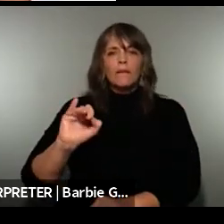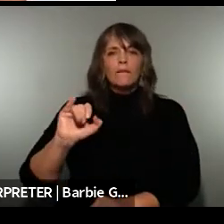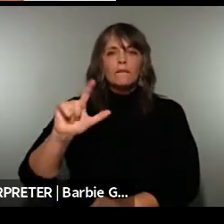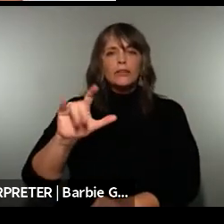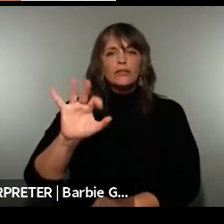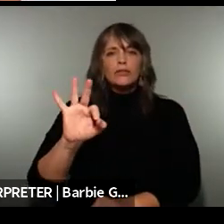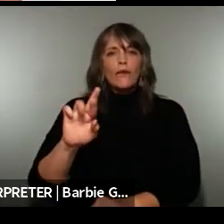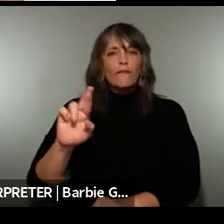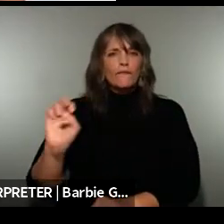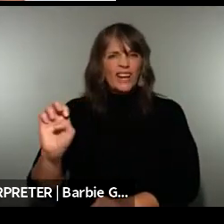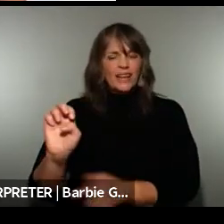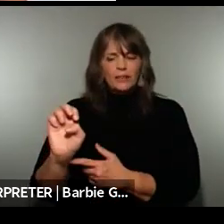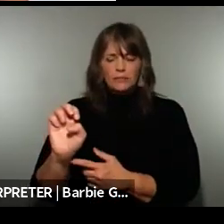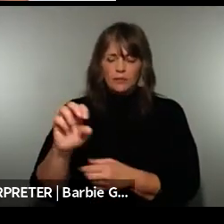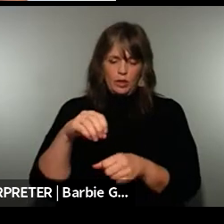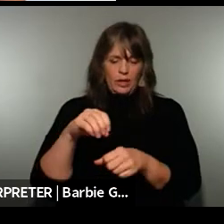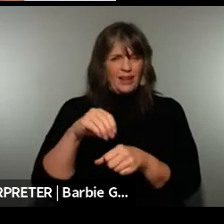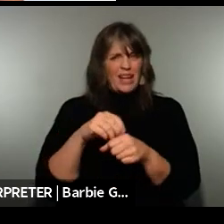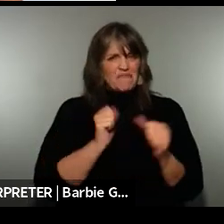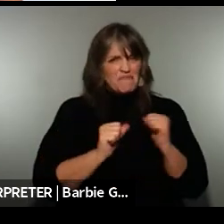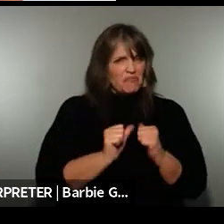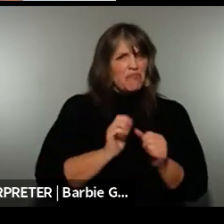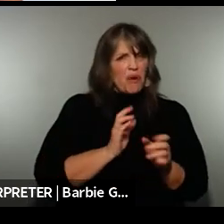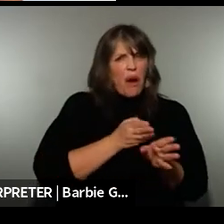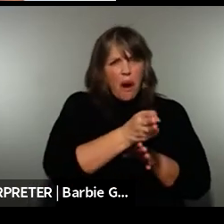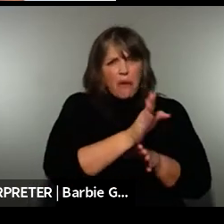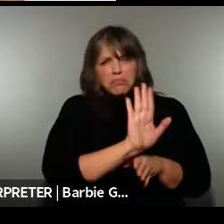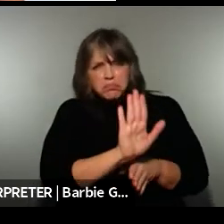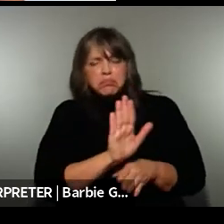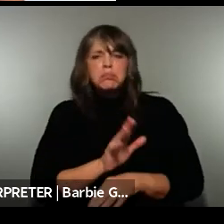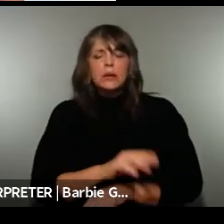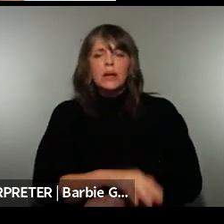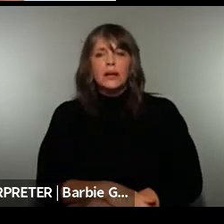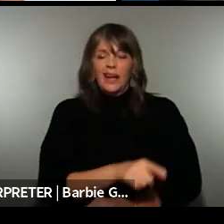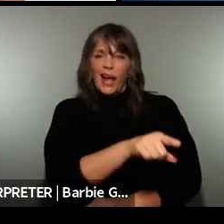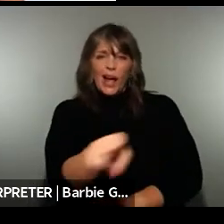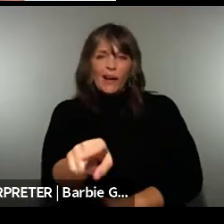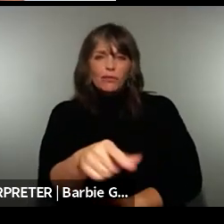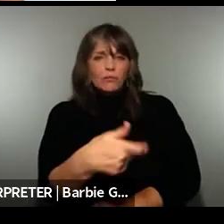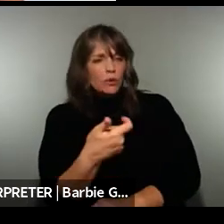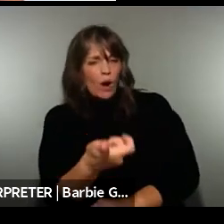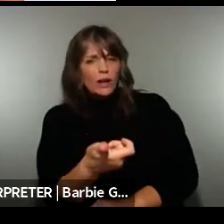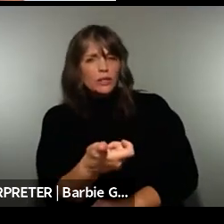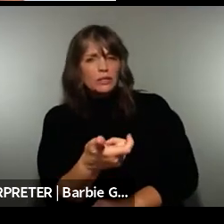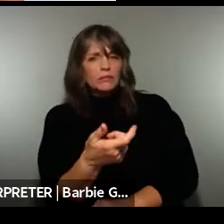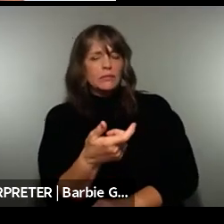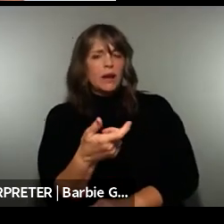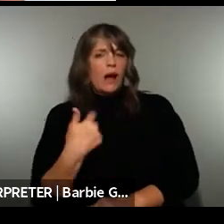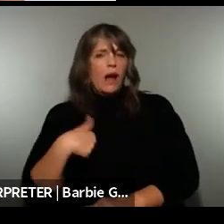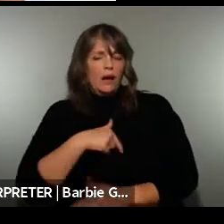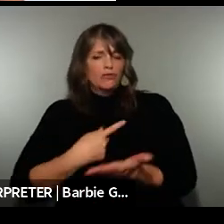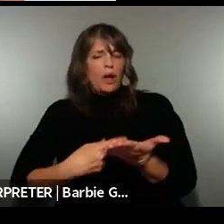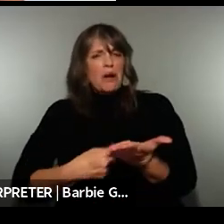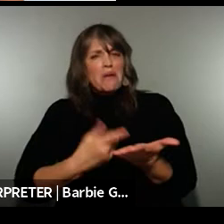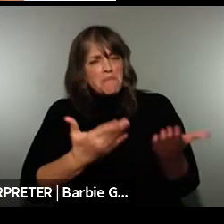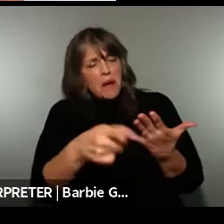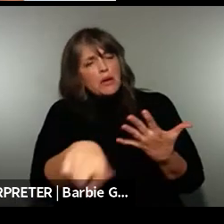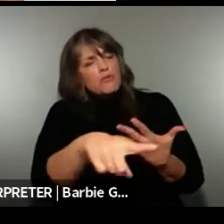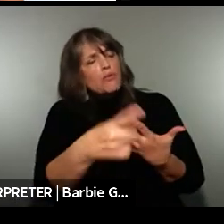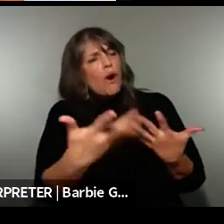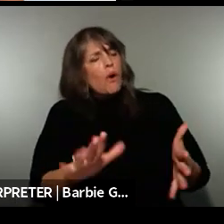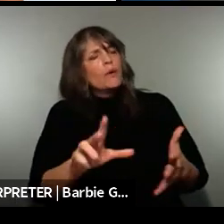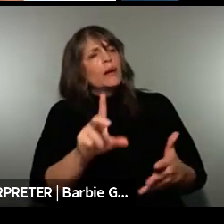and probably if you're listening to us talk, then you're probably a little further ahead of the curve in terms of maybe feeling like we